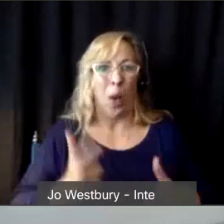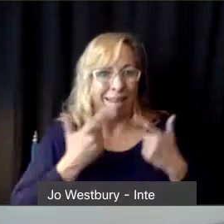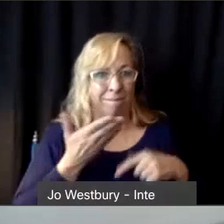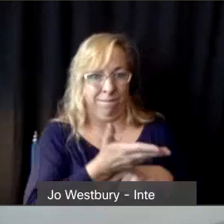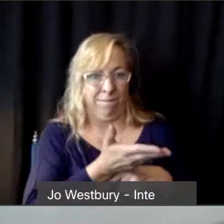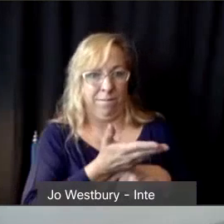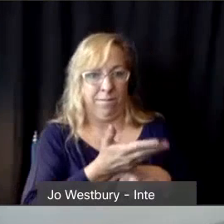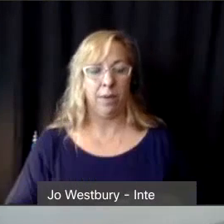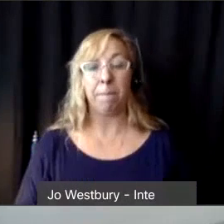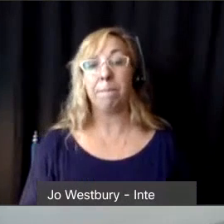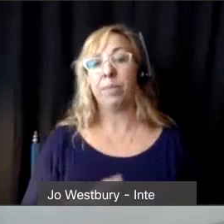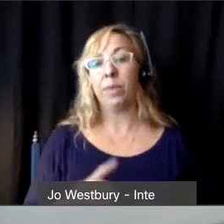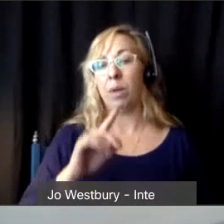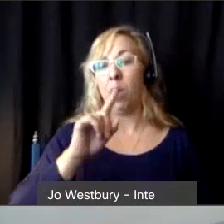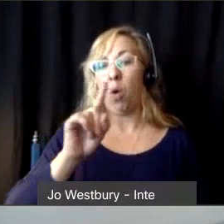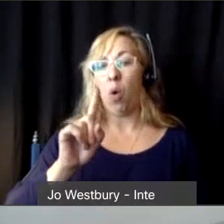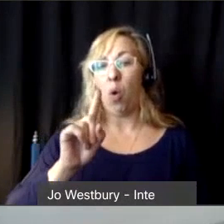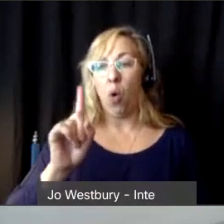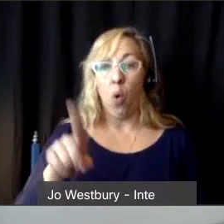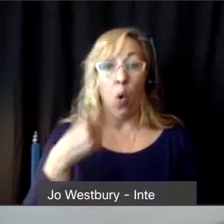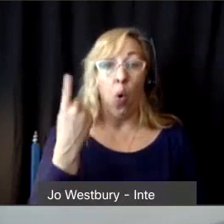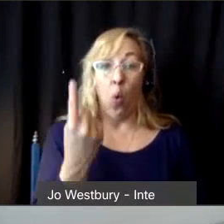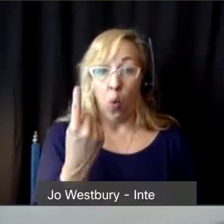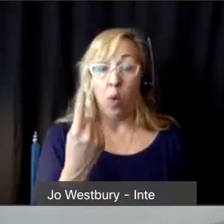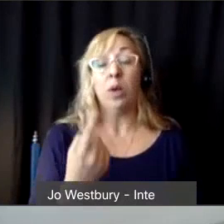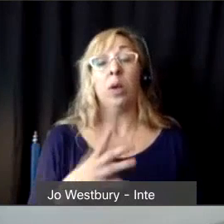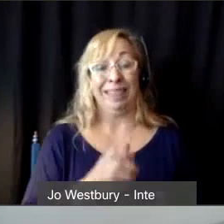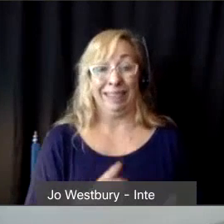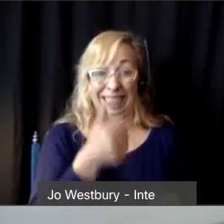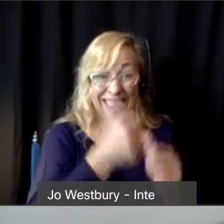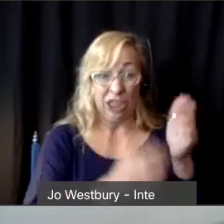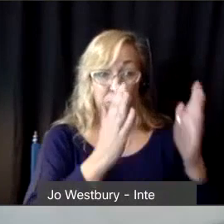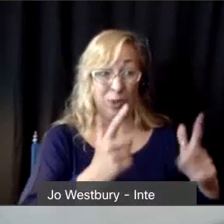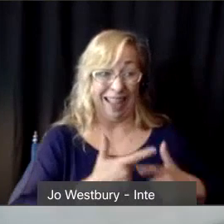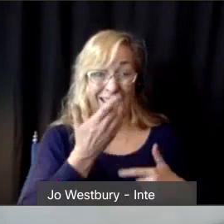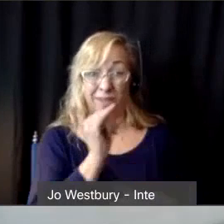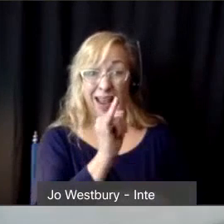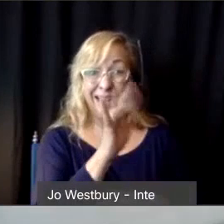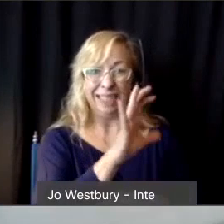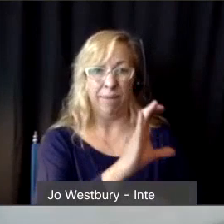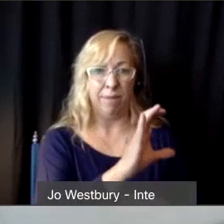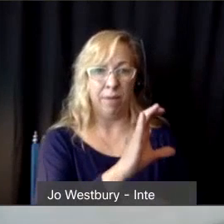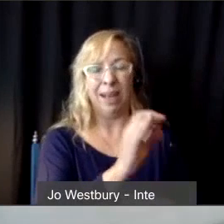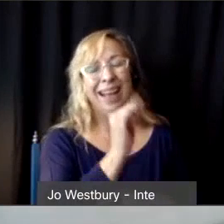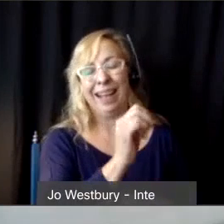Only one visitor per person living at the ICF at one